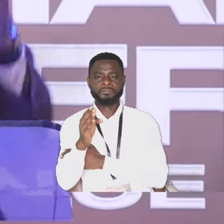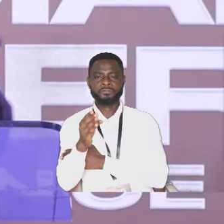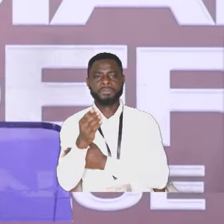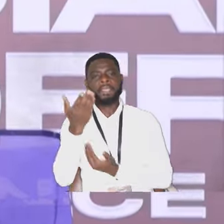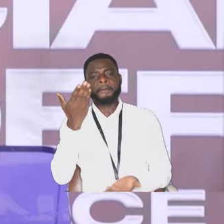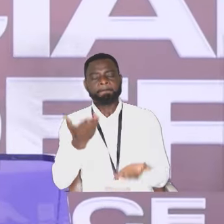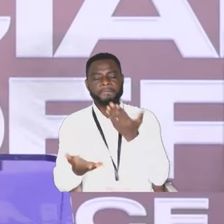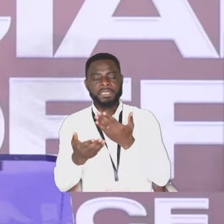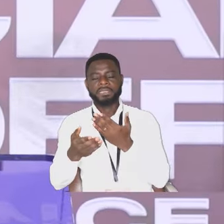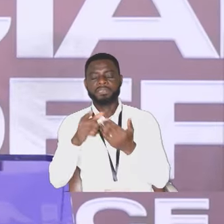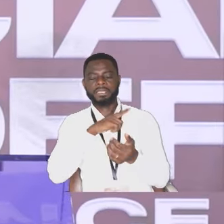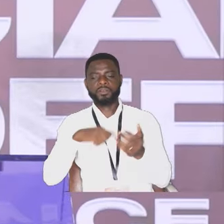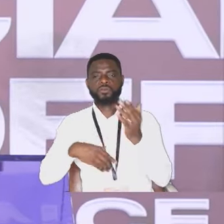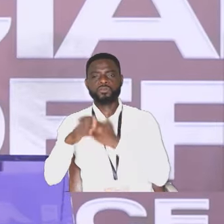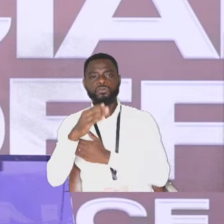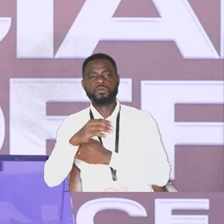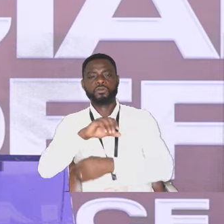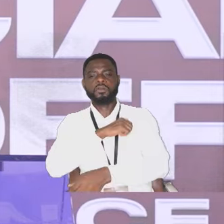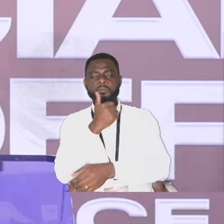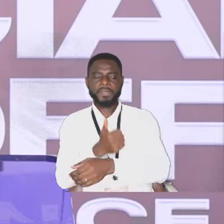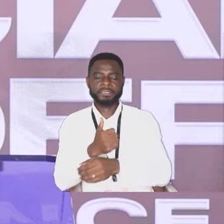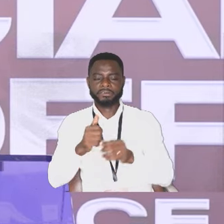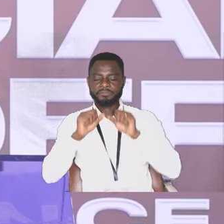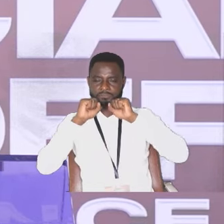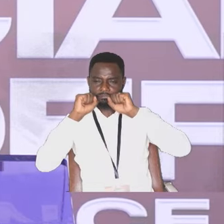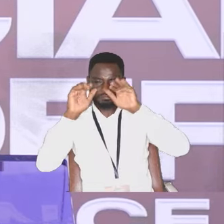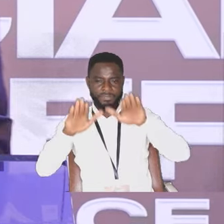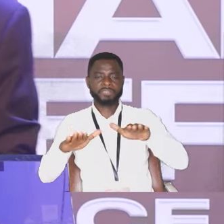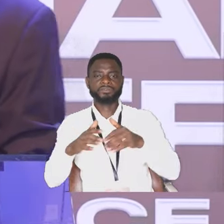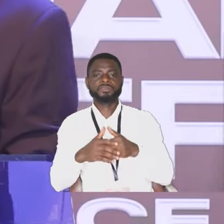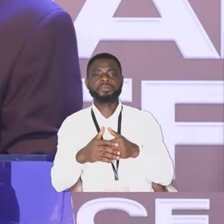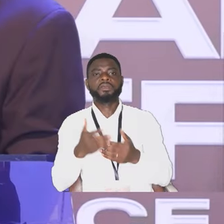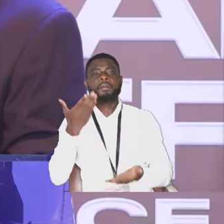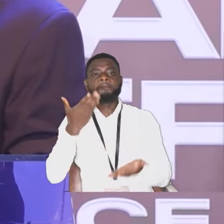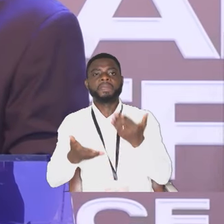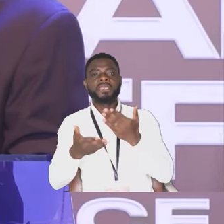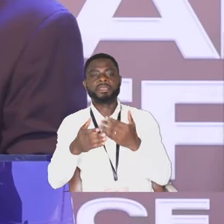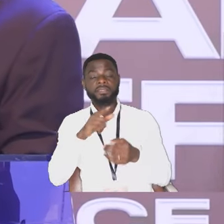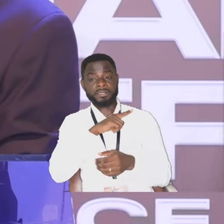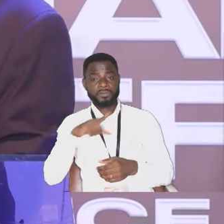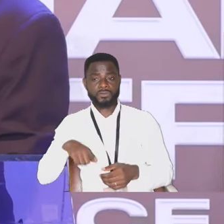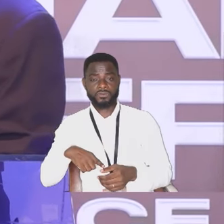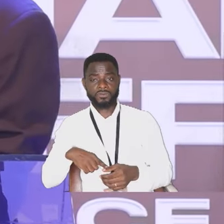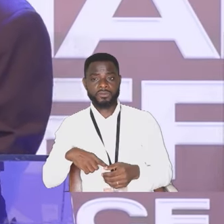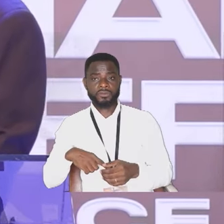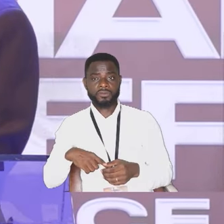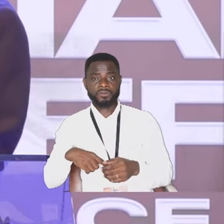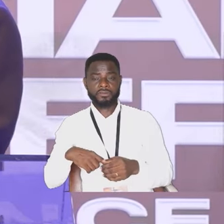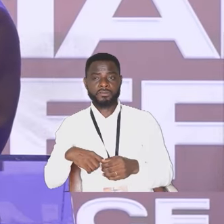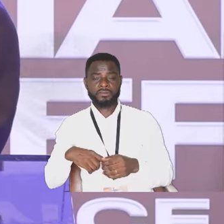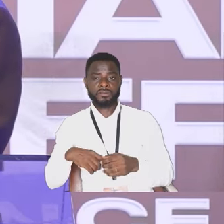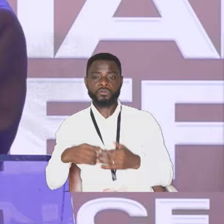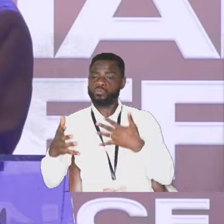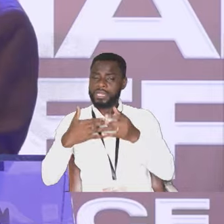God Almighty bless you. May the Lord flourish your aspirations